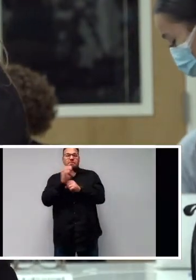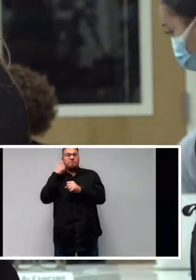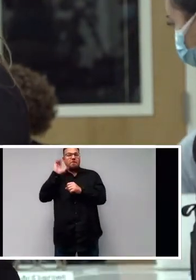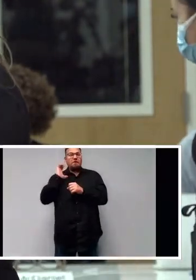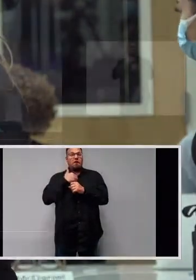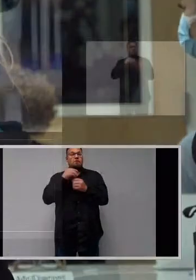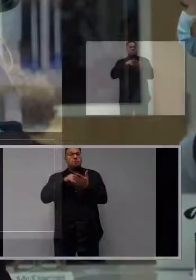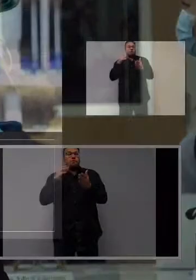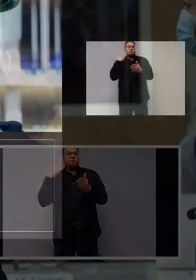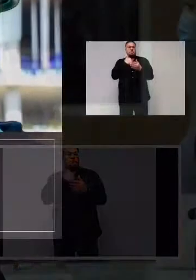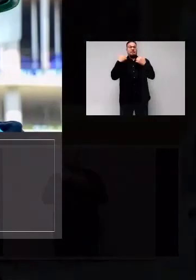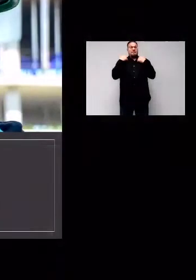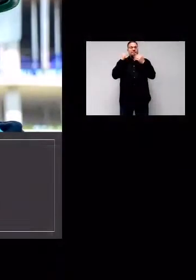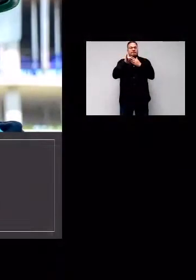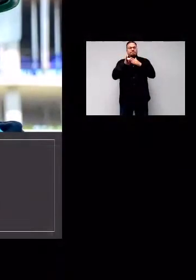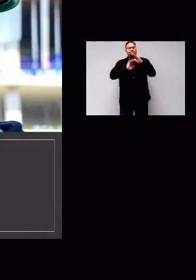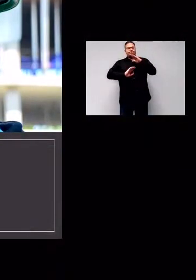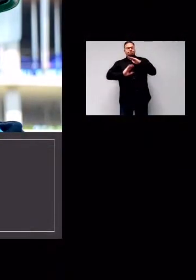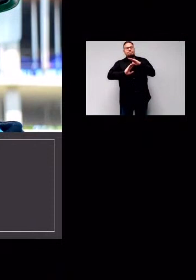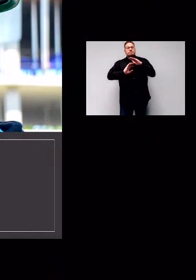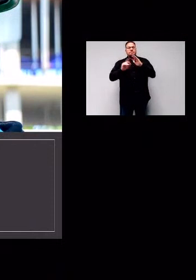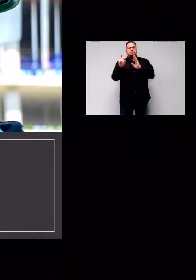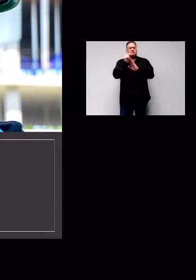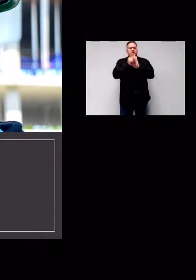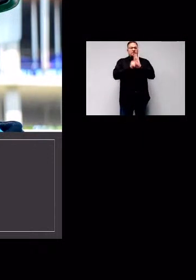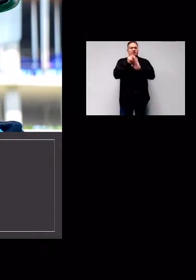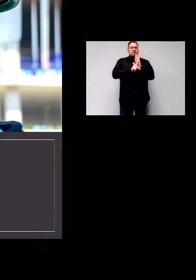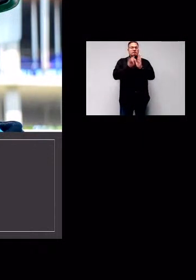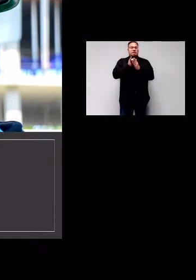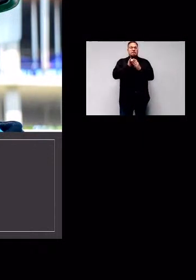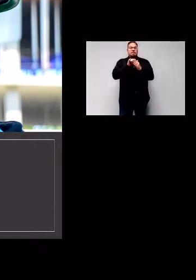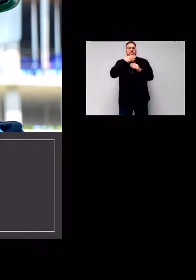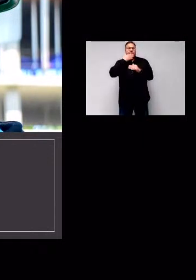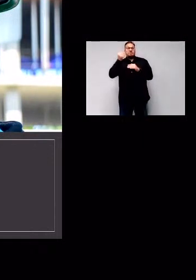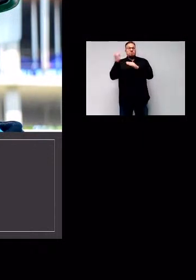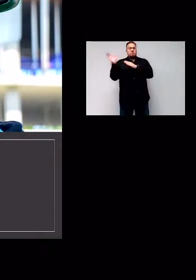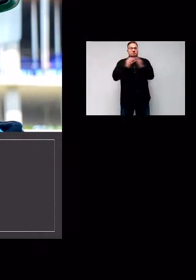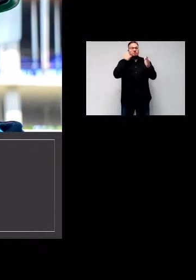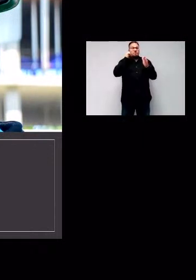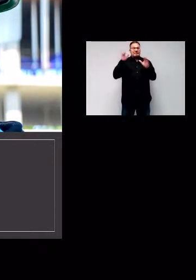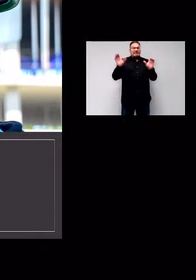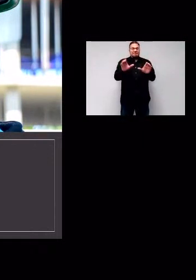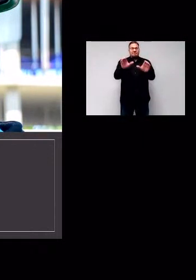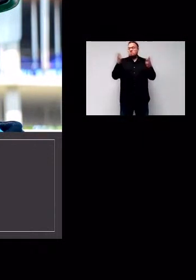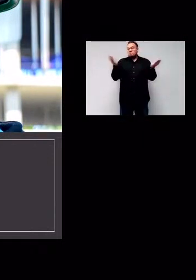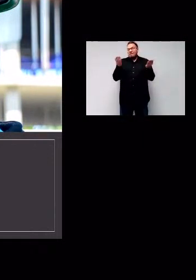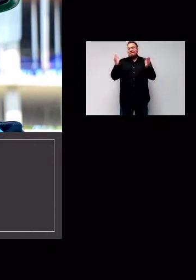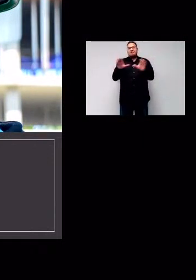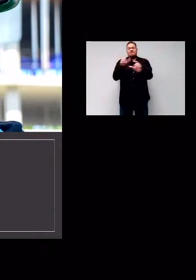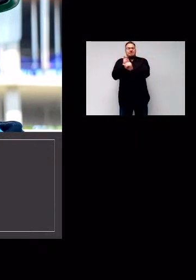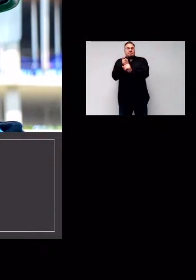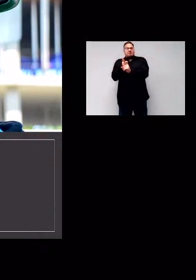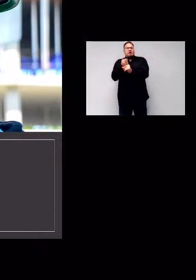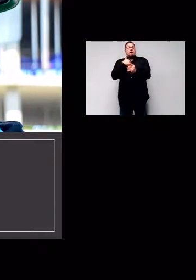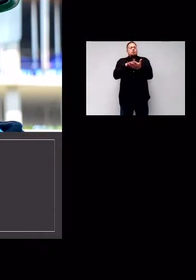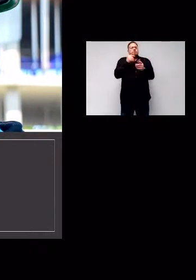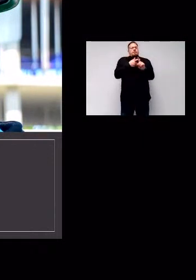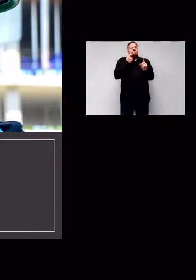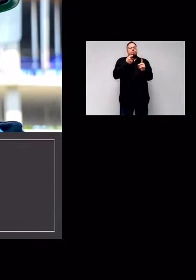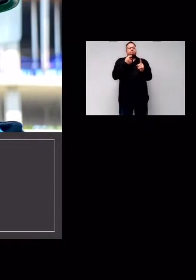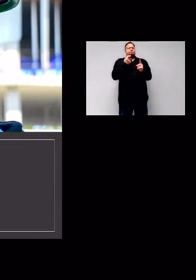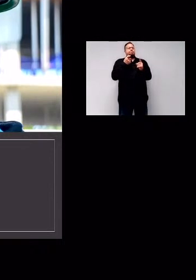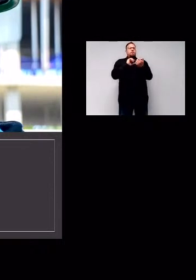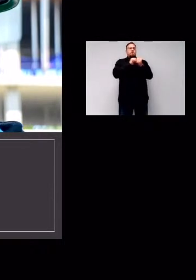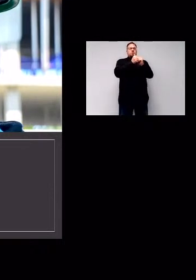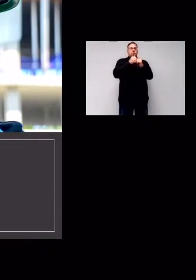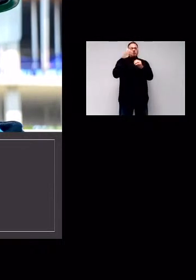underlying principle, and that is the best preparation for an activity is the activity itself. I learned this from athletic coaches growing up. If you want to hit